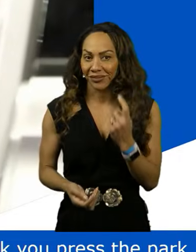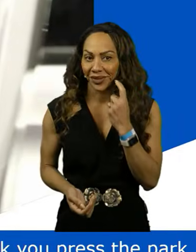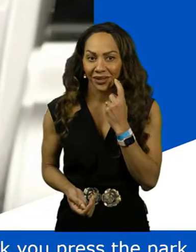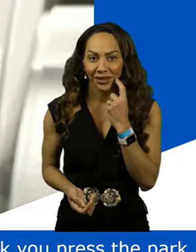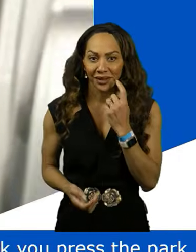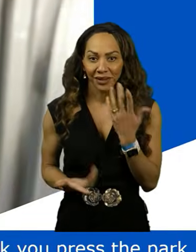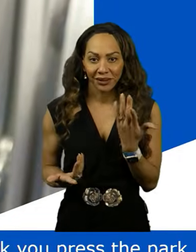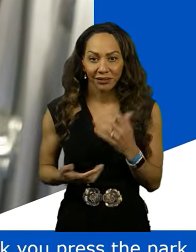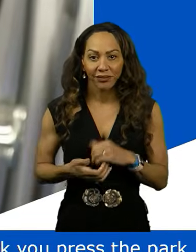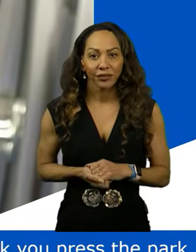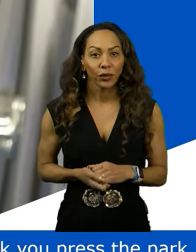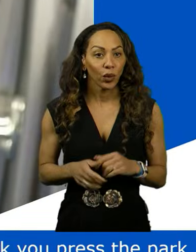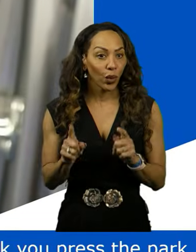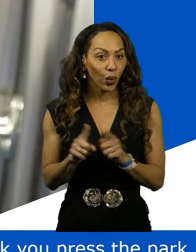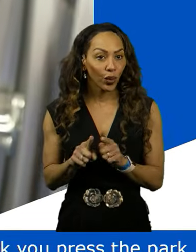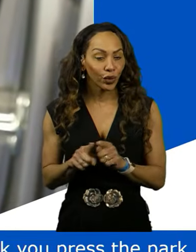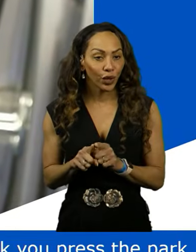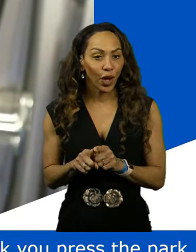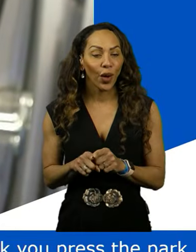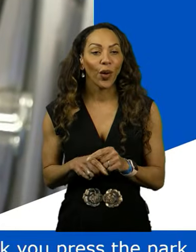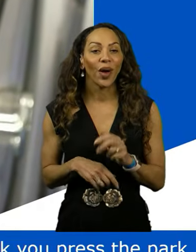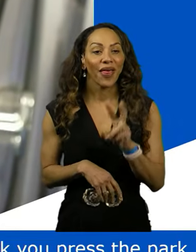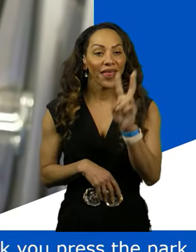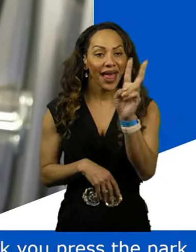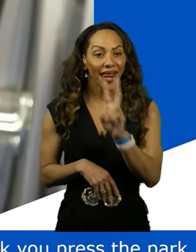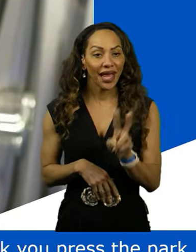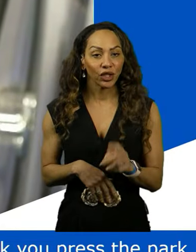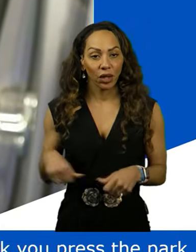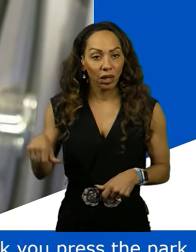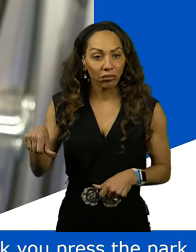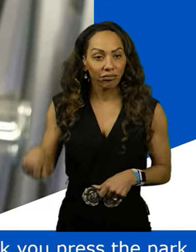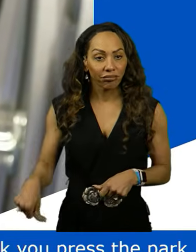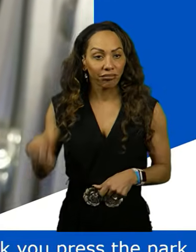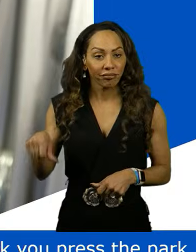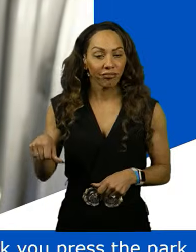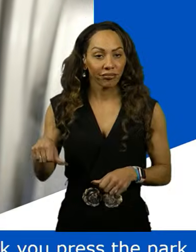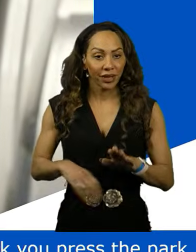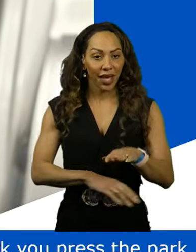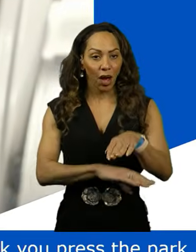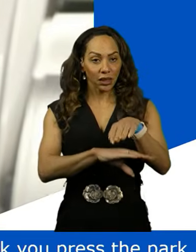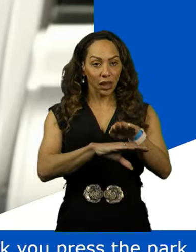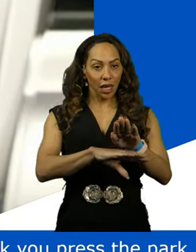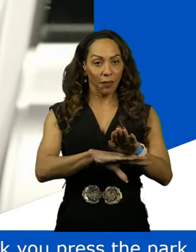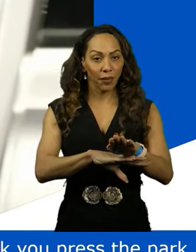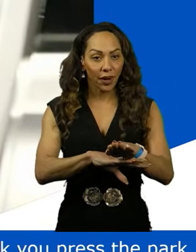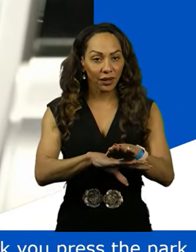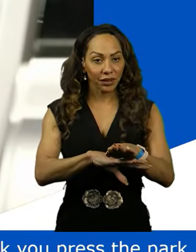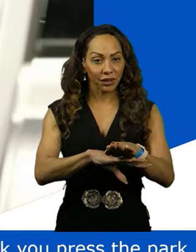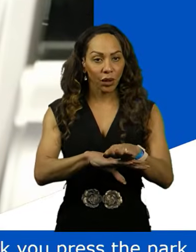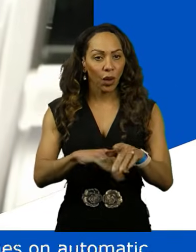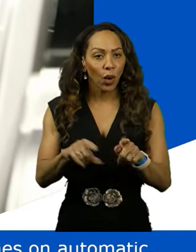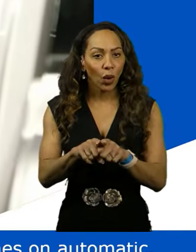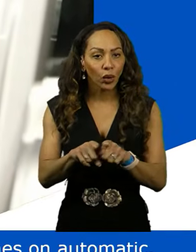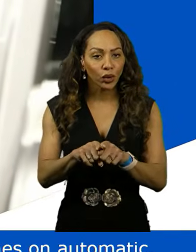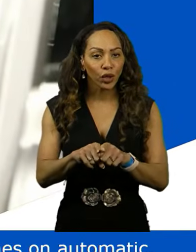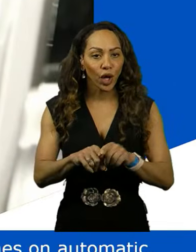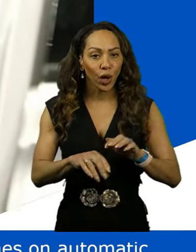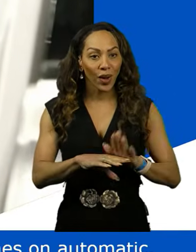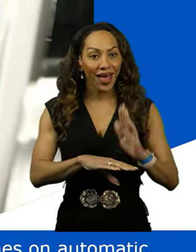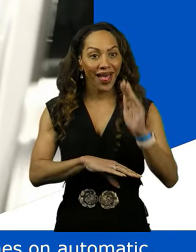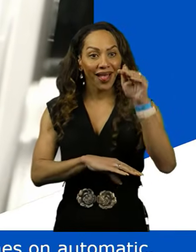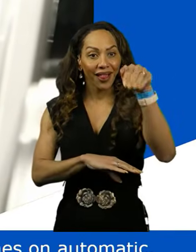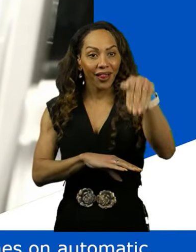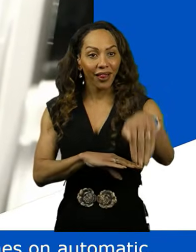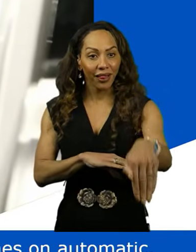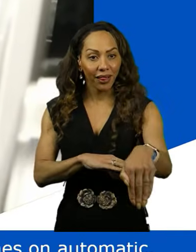The electronic handbrake comes on automatically as well, and there's a hill hold function as well. And interestingly, because it's an SUV,